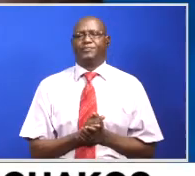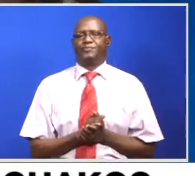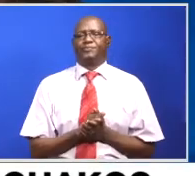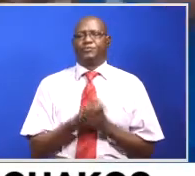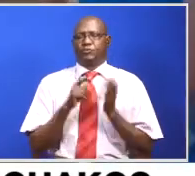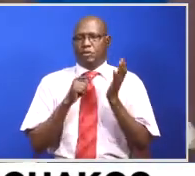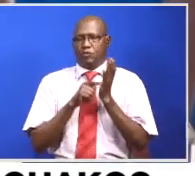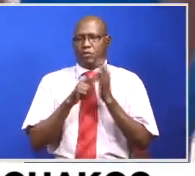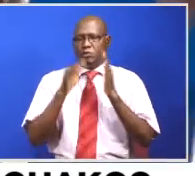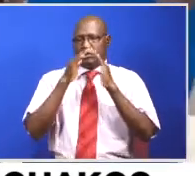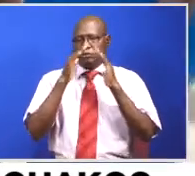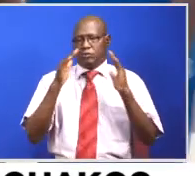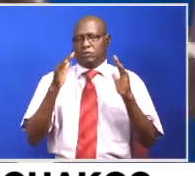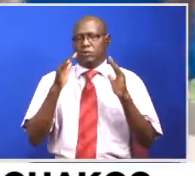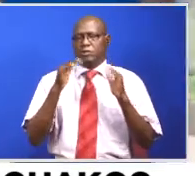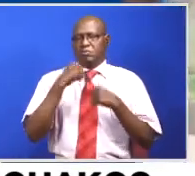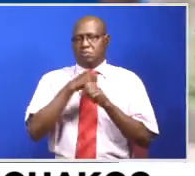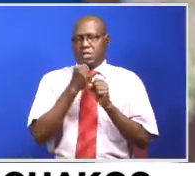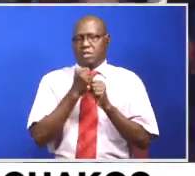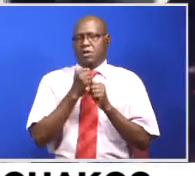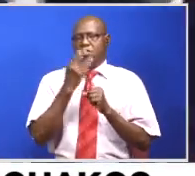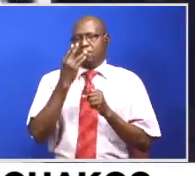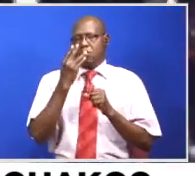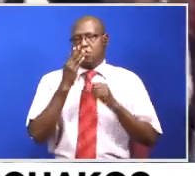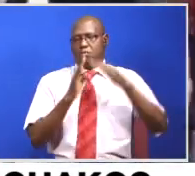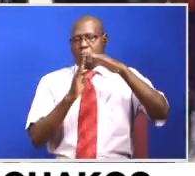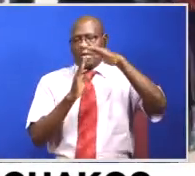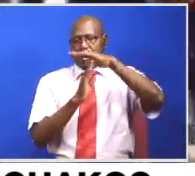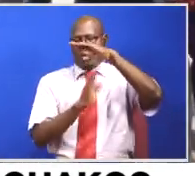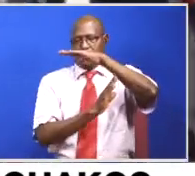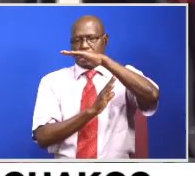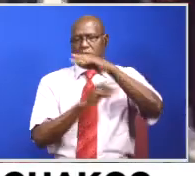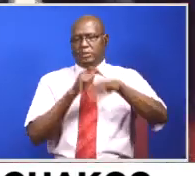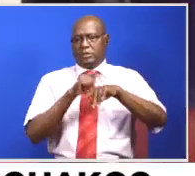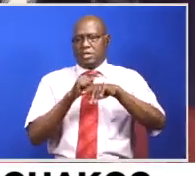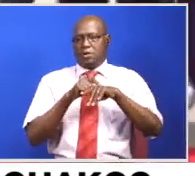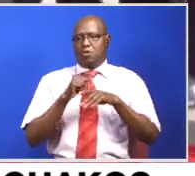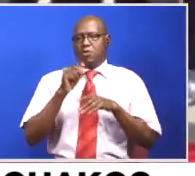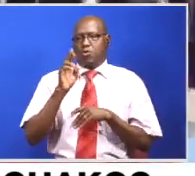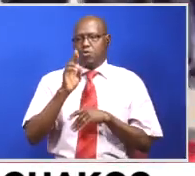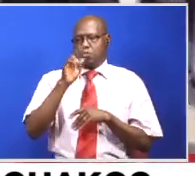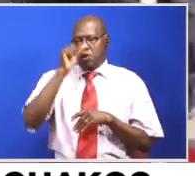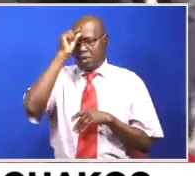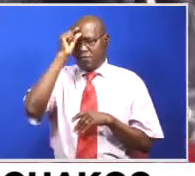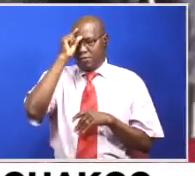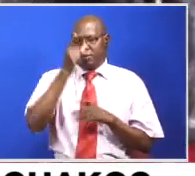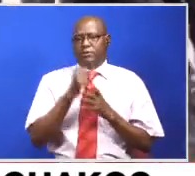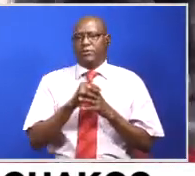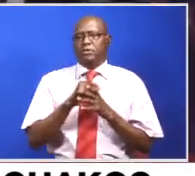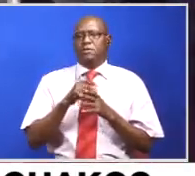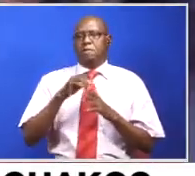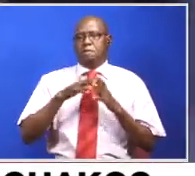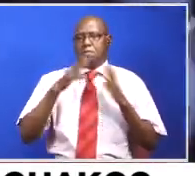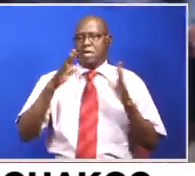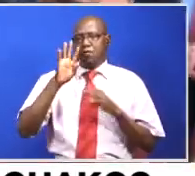Affordable housing formed part of the four pillars of focus during former President Uhuru Kenyatta's government under the famous Big Four